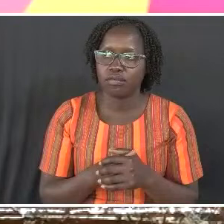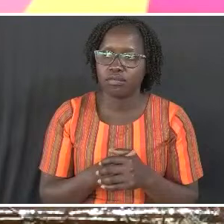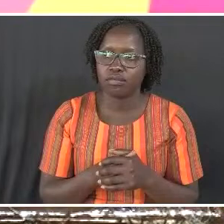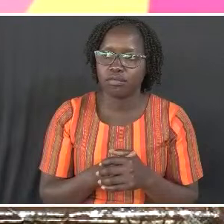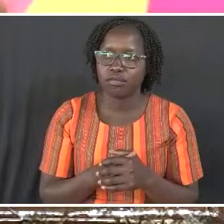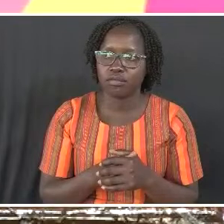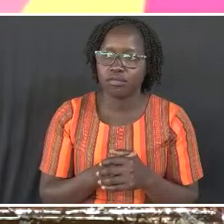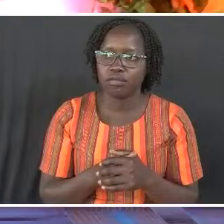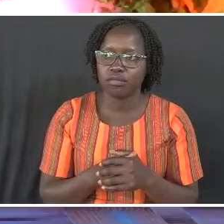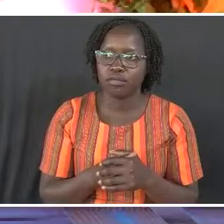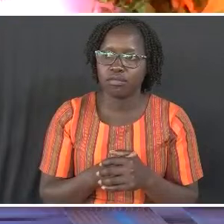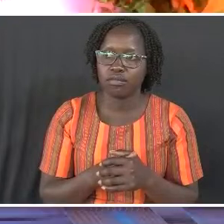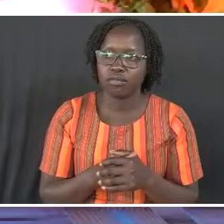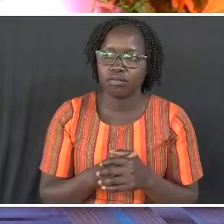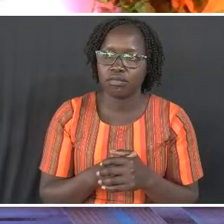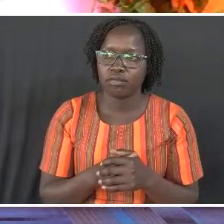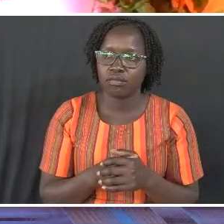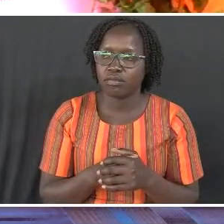Yes.